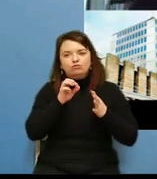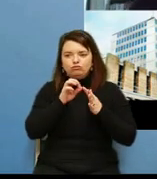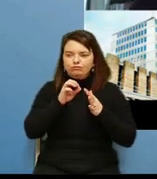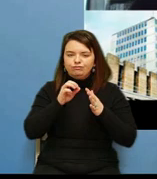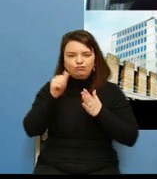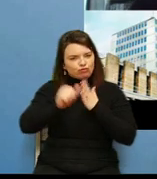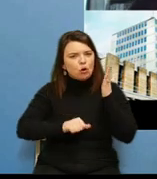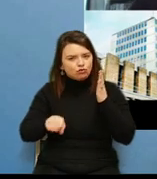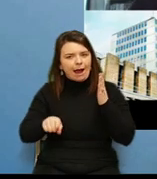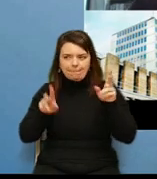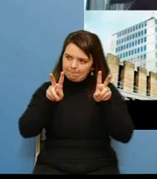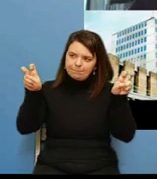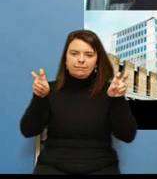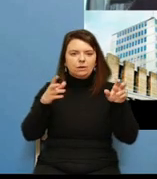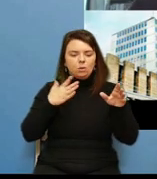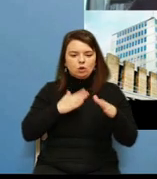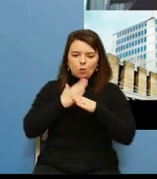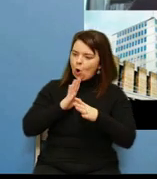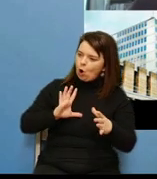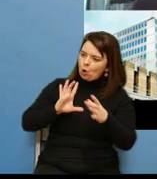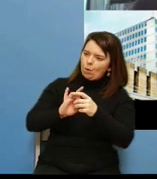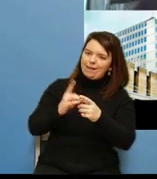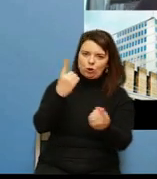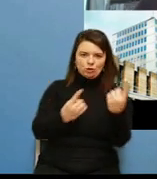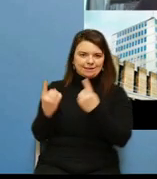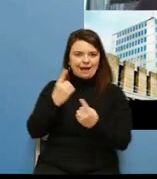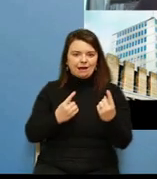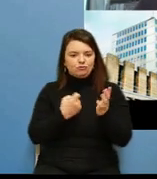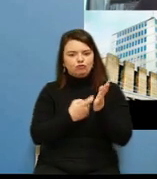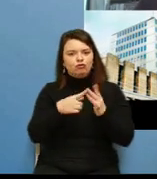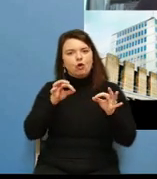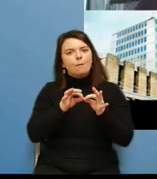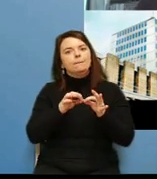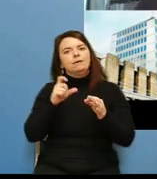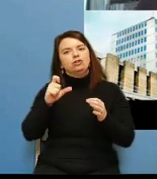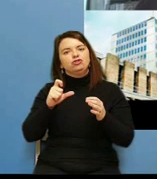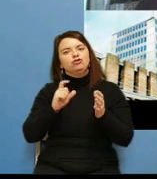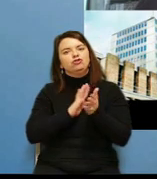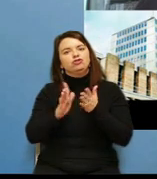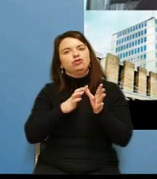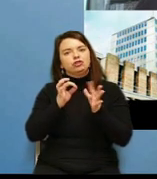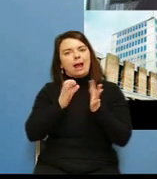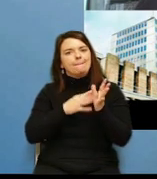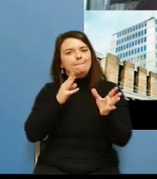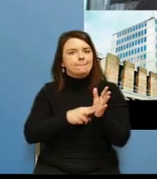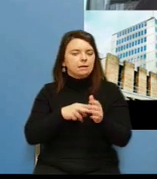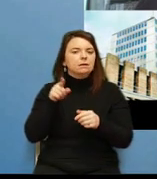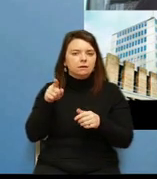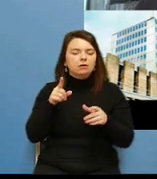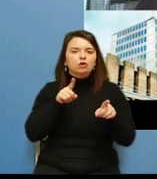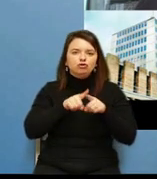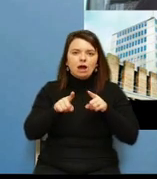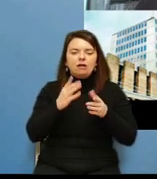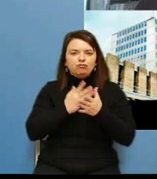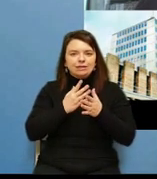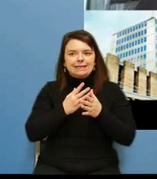like the Protect Now programme to see how we can work with yourselves and Rob Jackman on